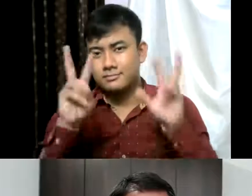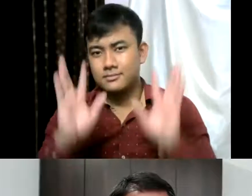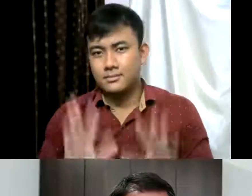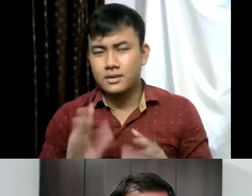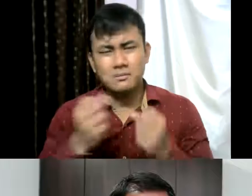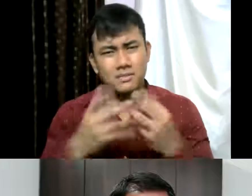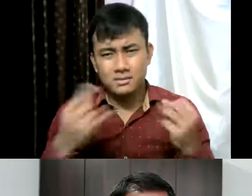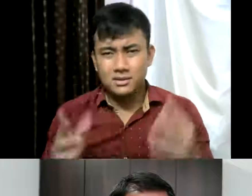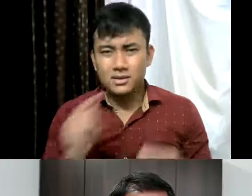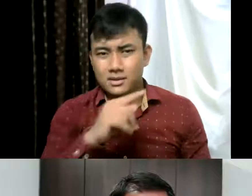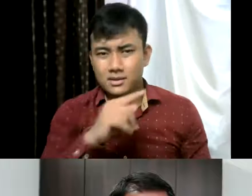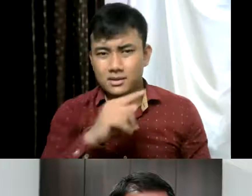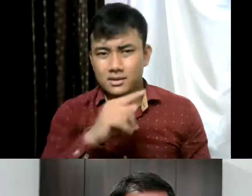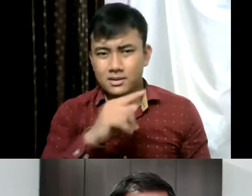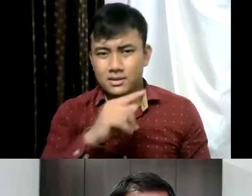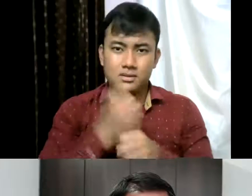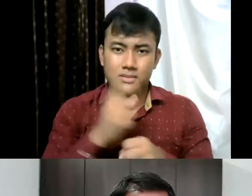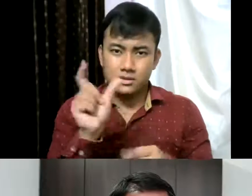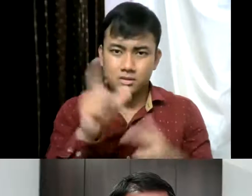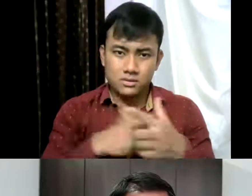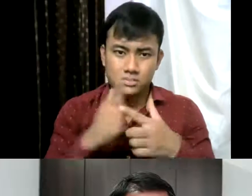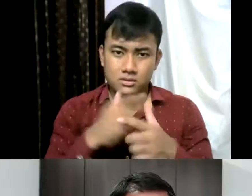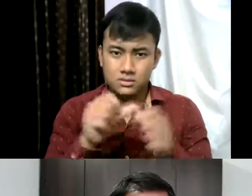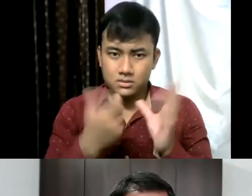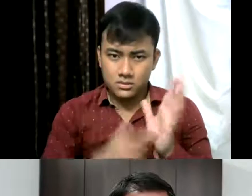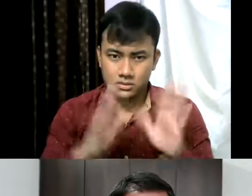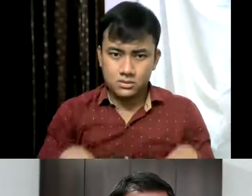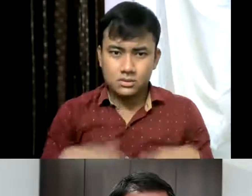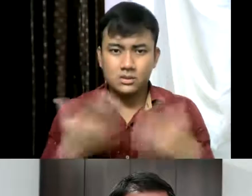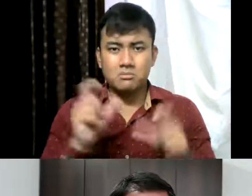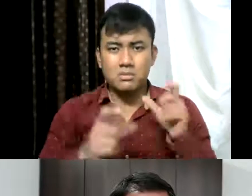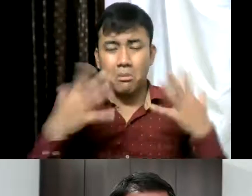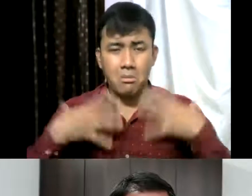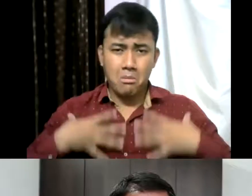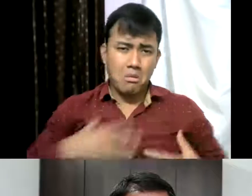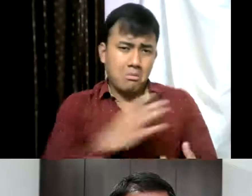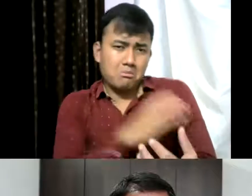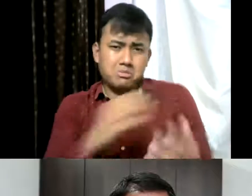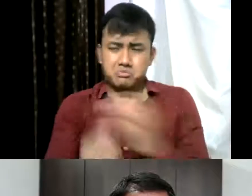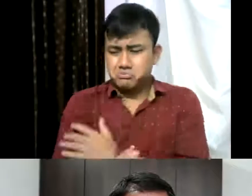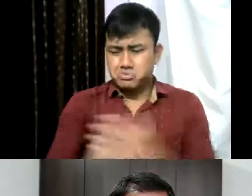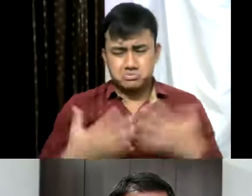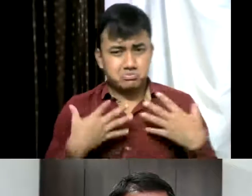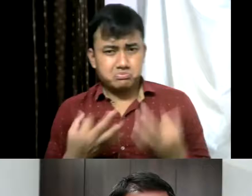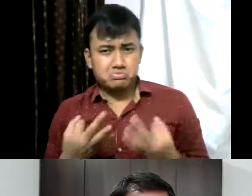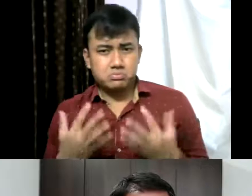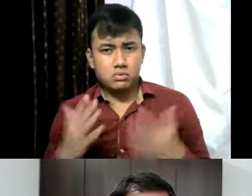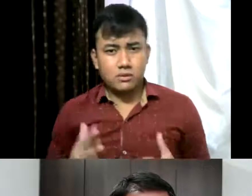Gujars, showcasing masculinity because that gives your hyper-masculine, gym-toned,